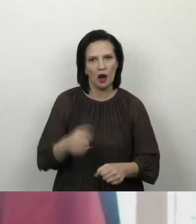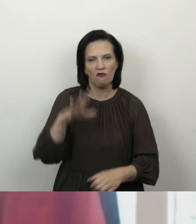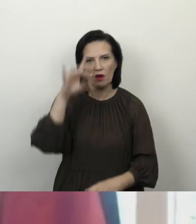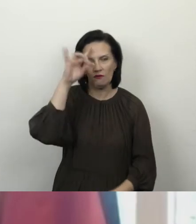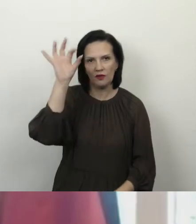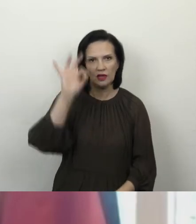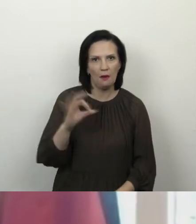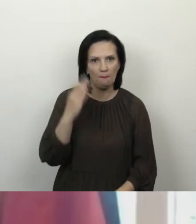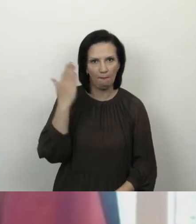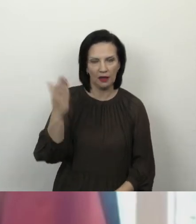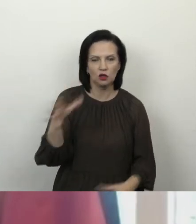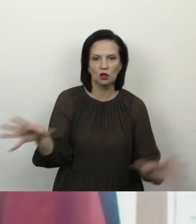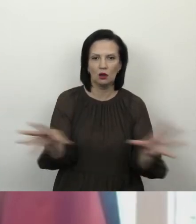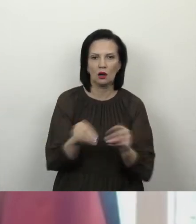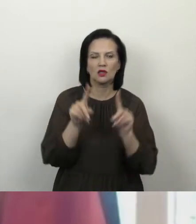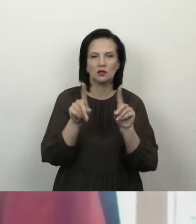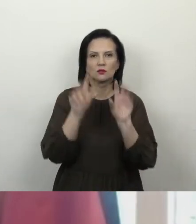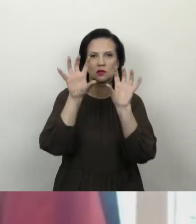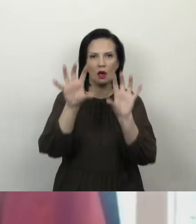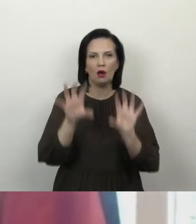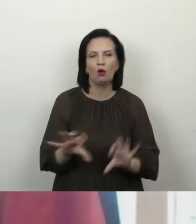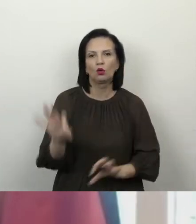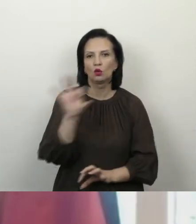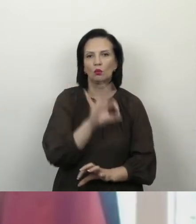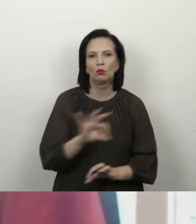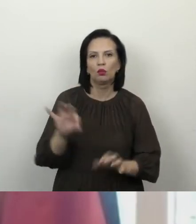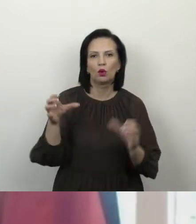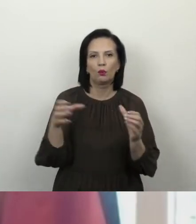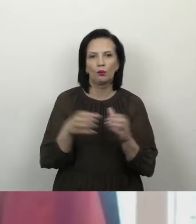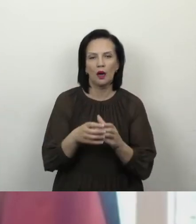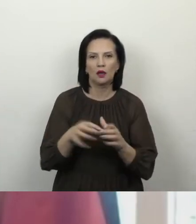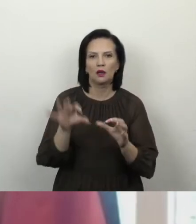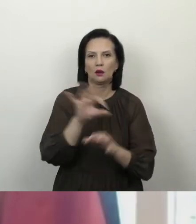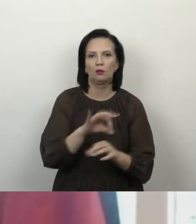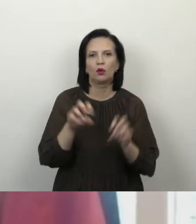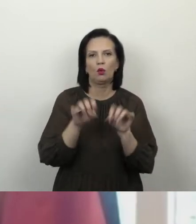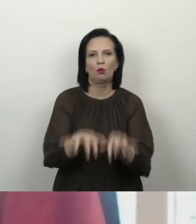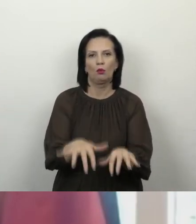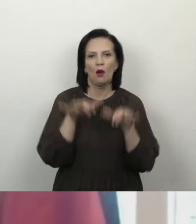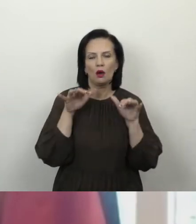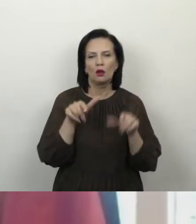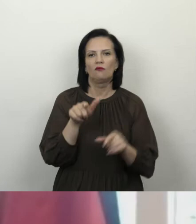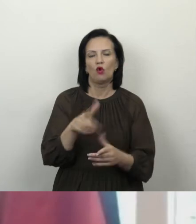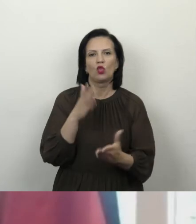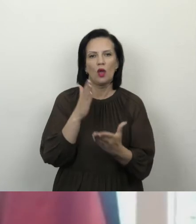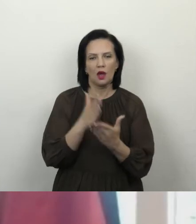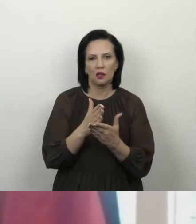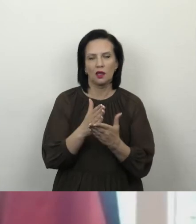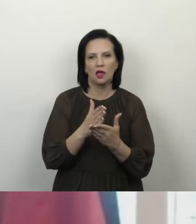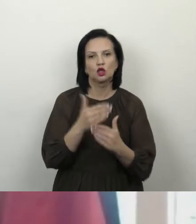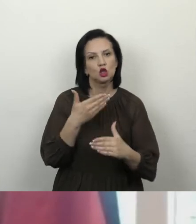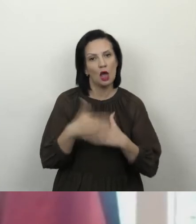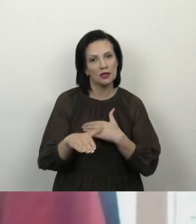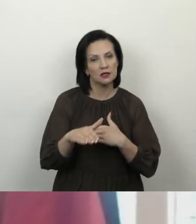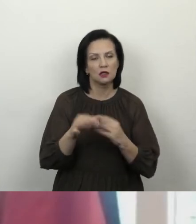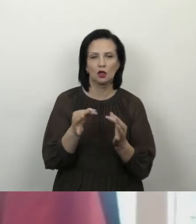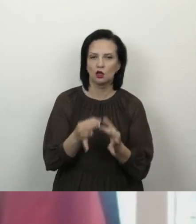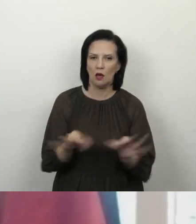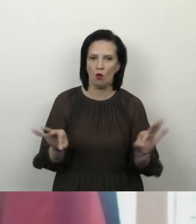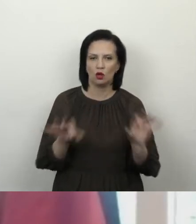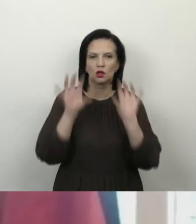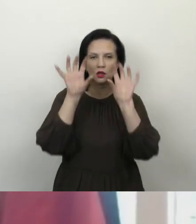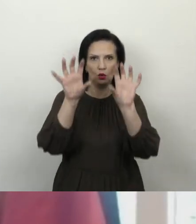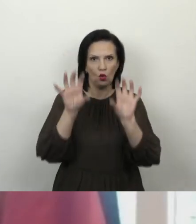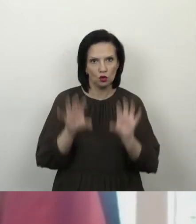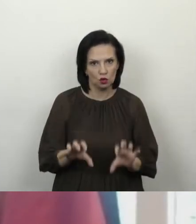and parliamentary law, it forms the democratic constitution. This provides the